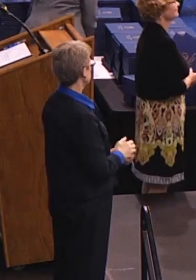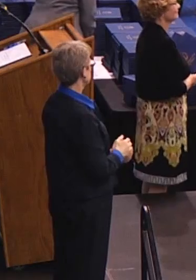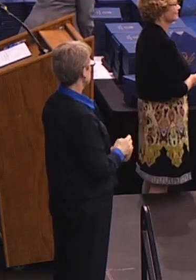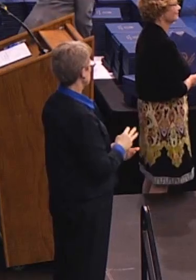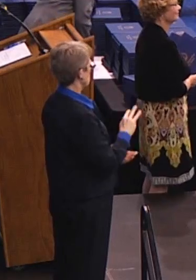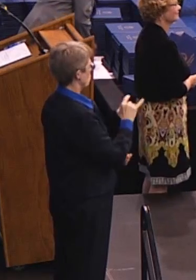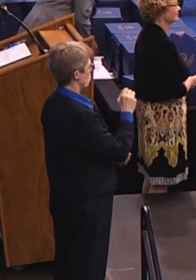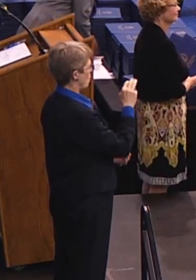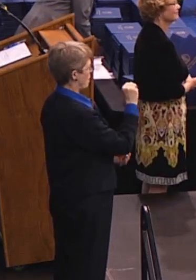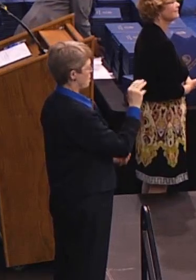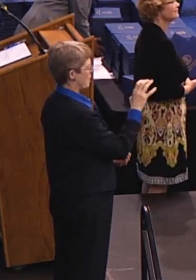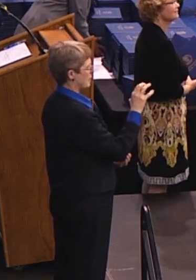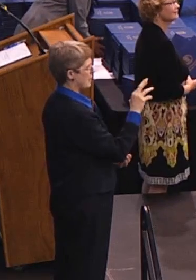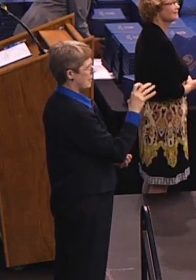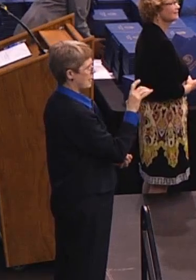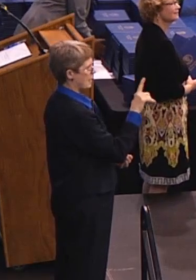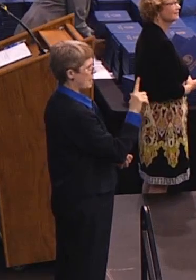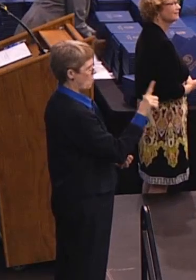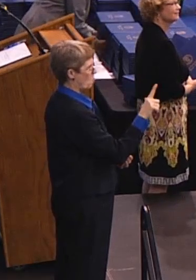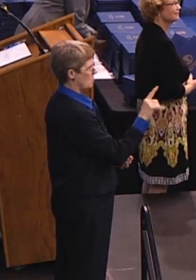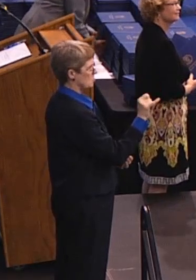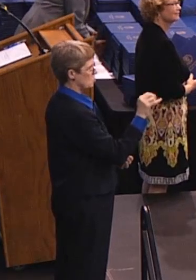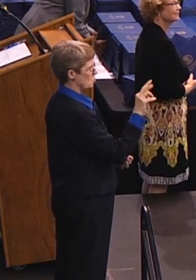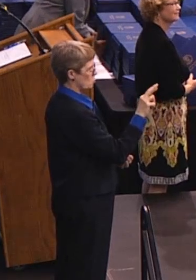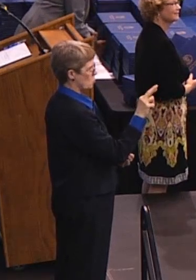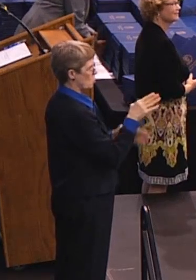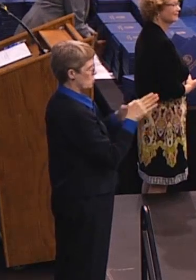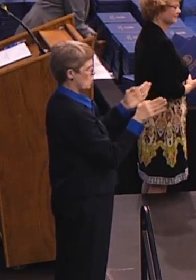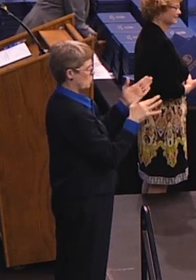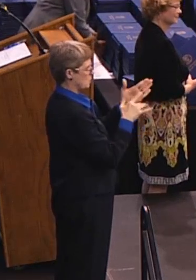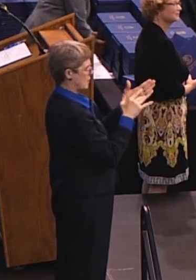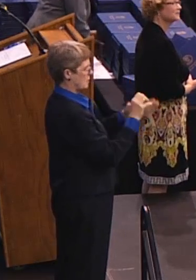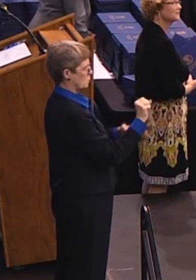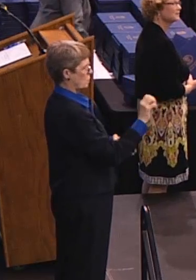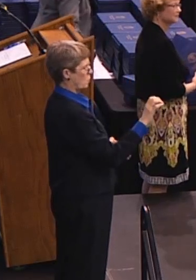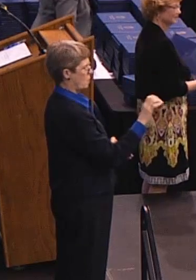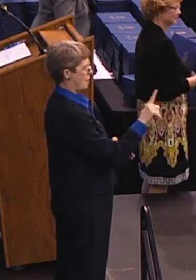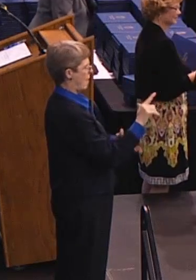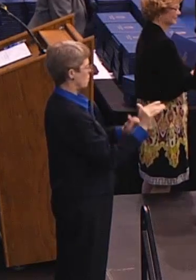William F. Carroll Jr., General Studies, summa cum laude.